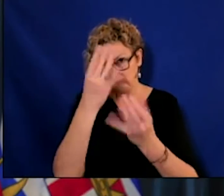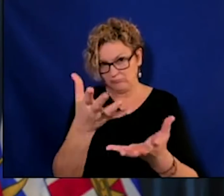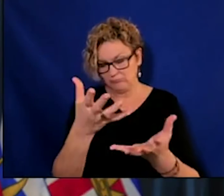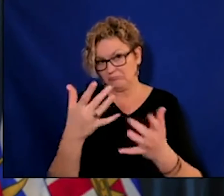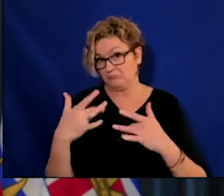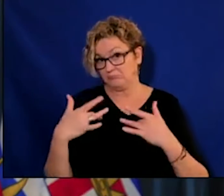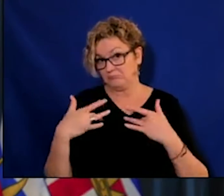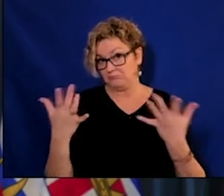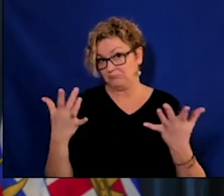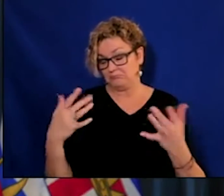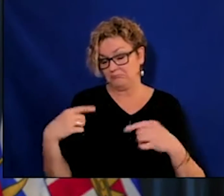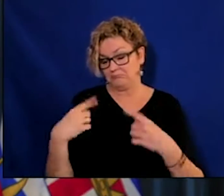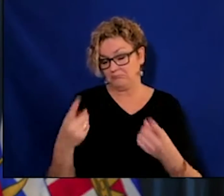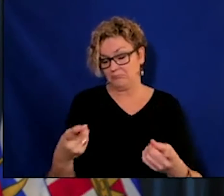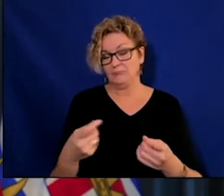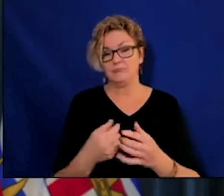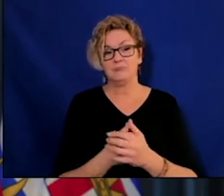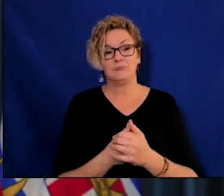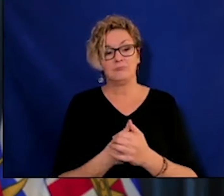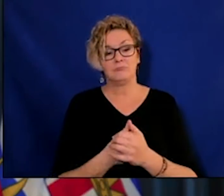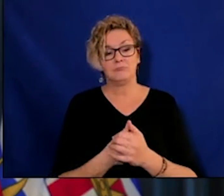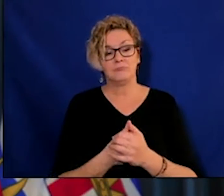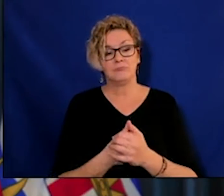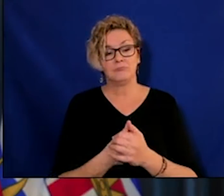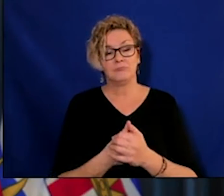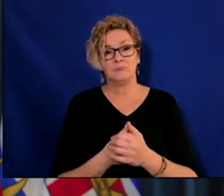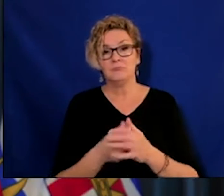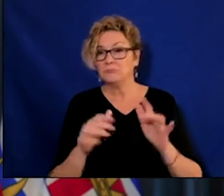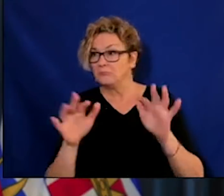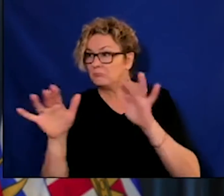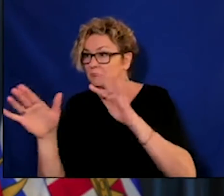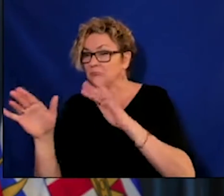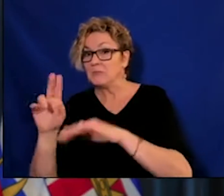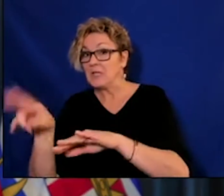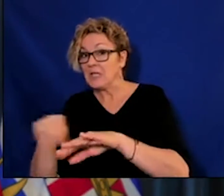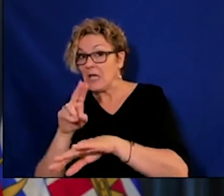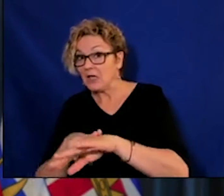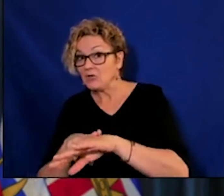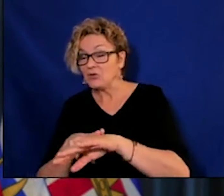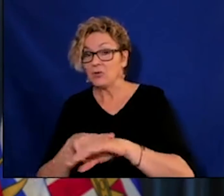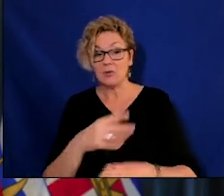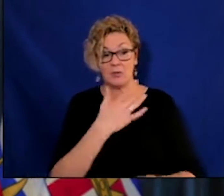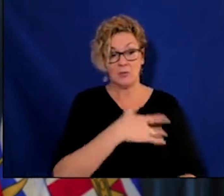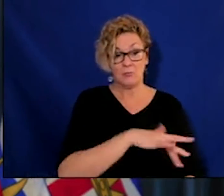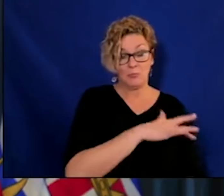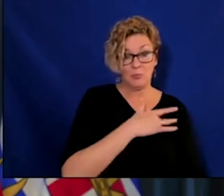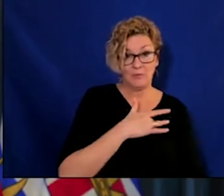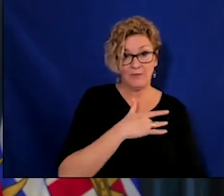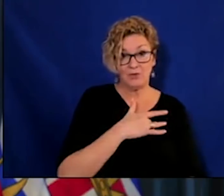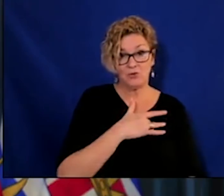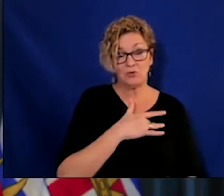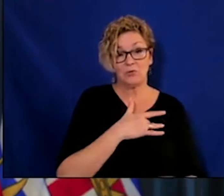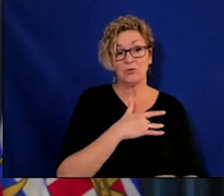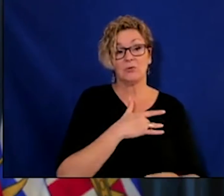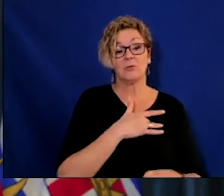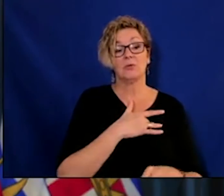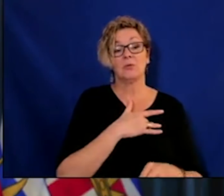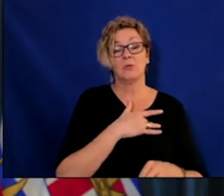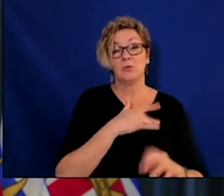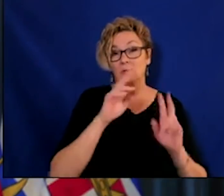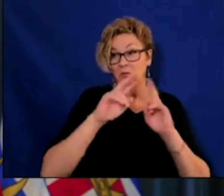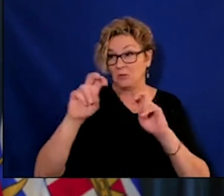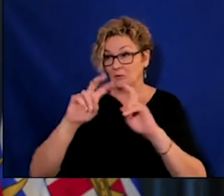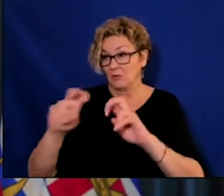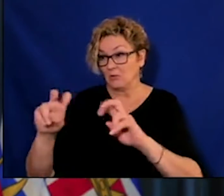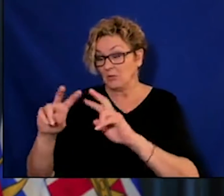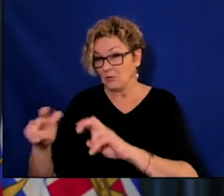news story in the sense that based on both national and provincial surveillance, that all indicators of influenza activity remain exceptionally low, as